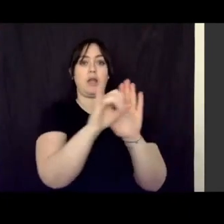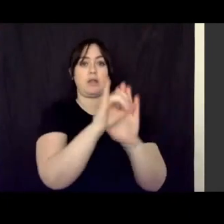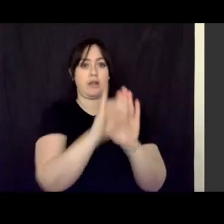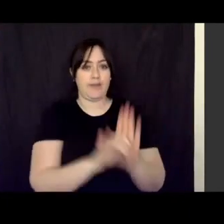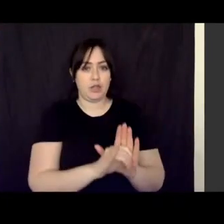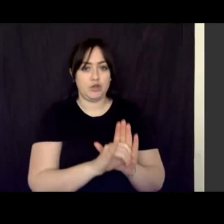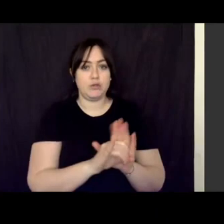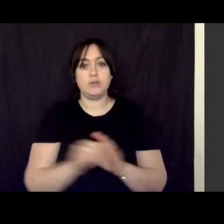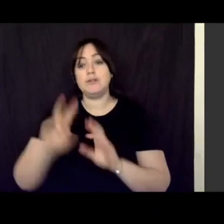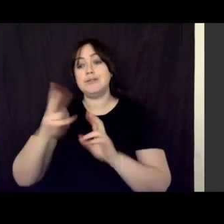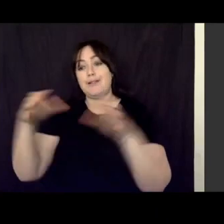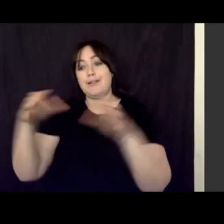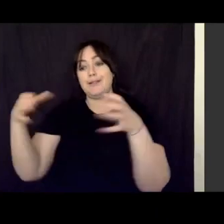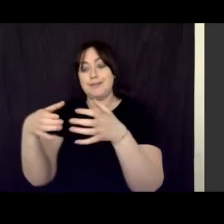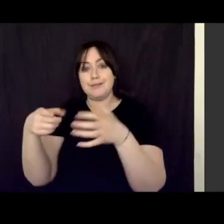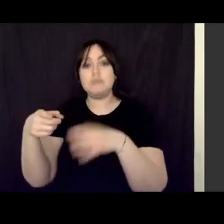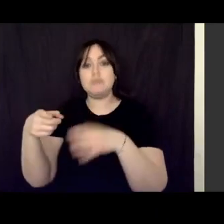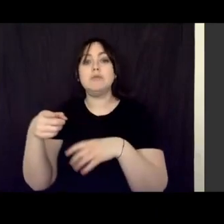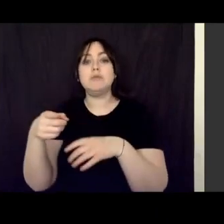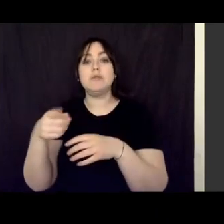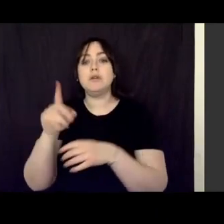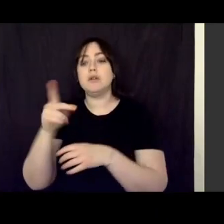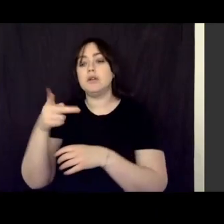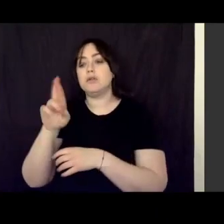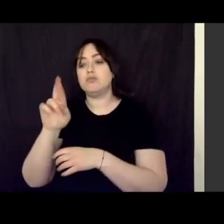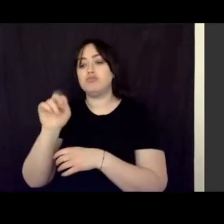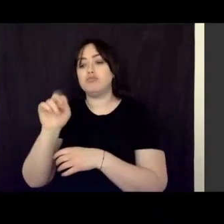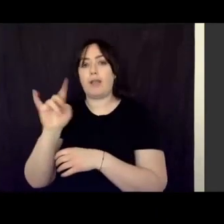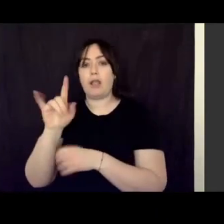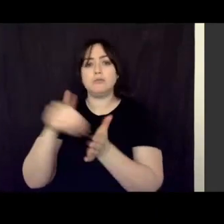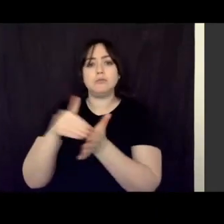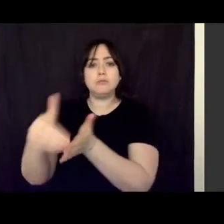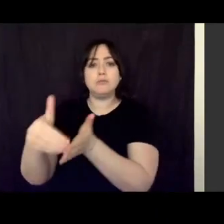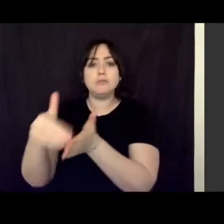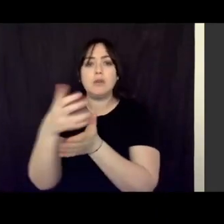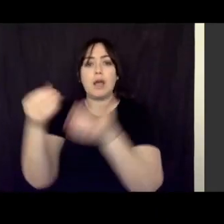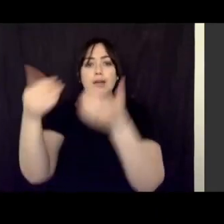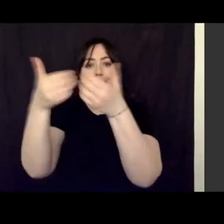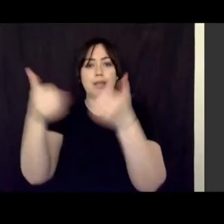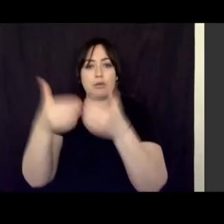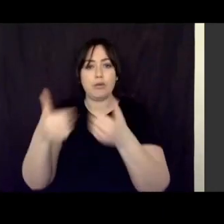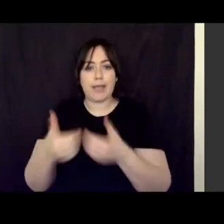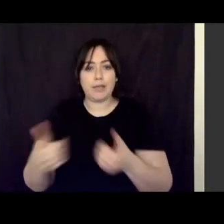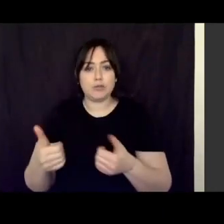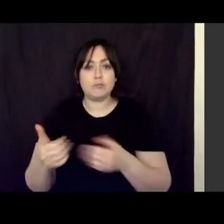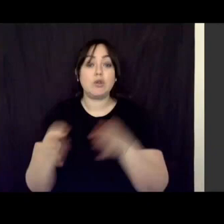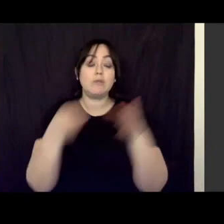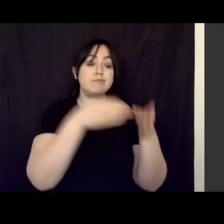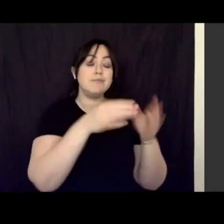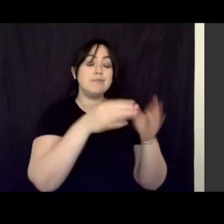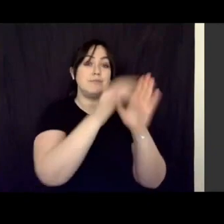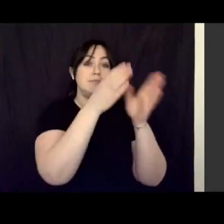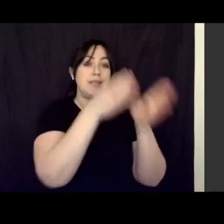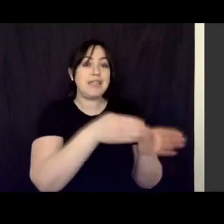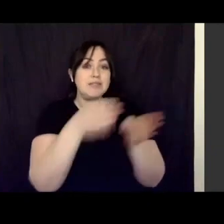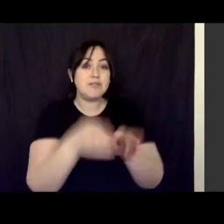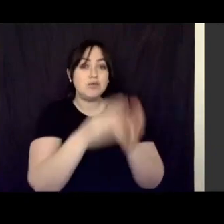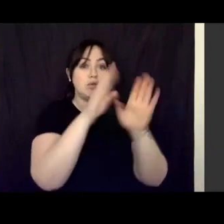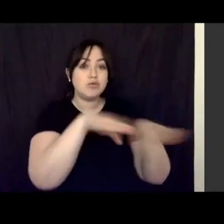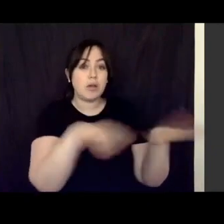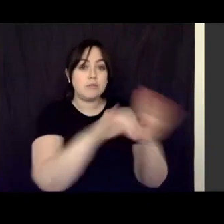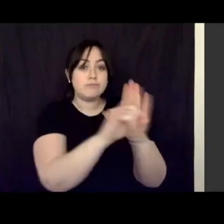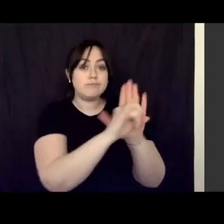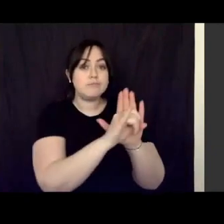and disaggregation. So under individual child identification, it could be trying to identify accommodations that are needed